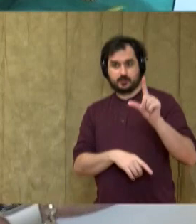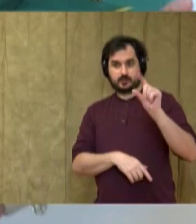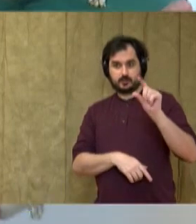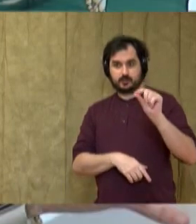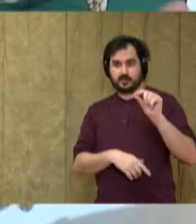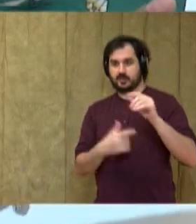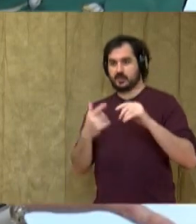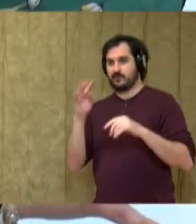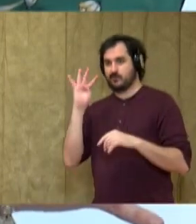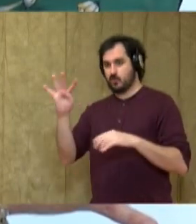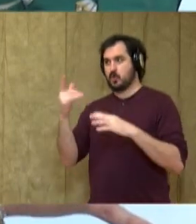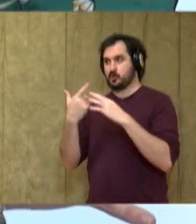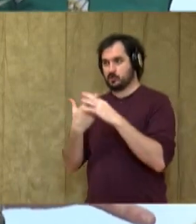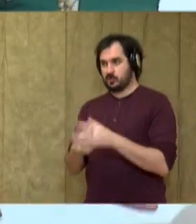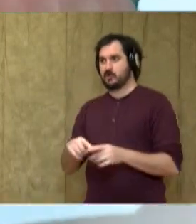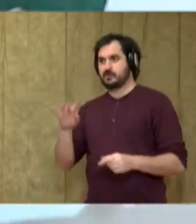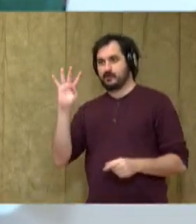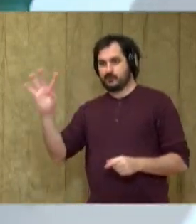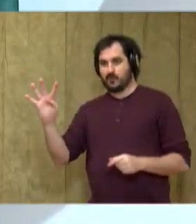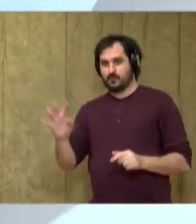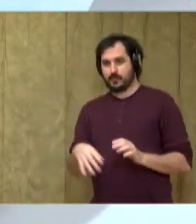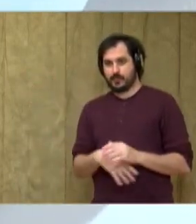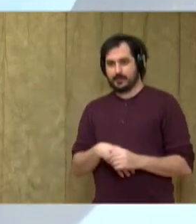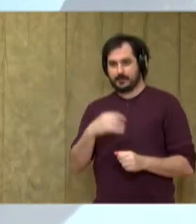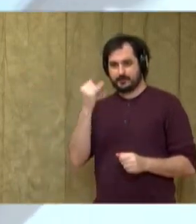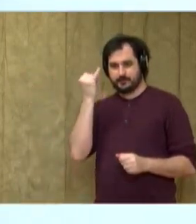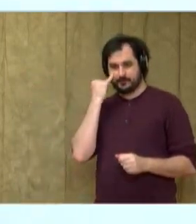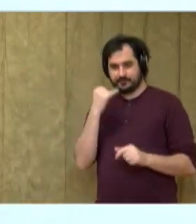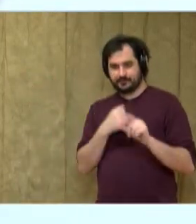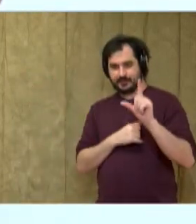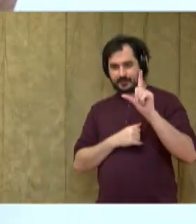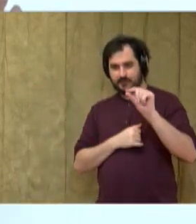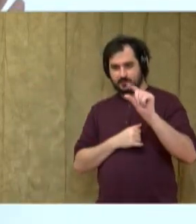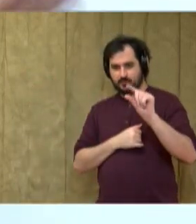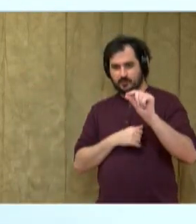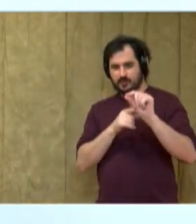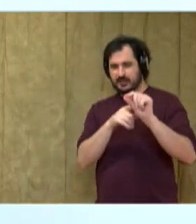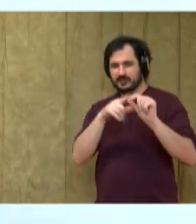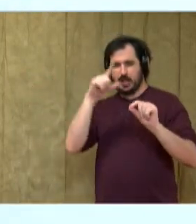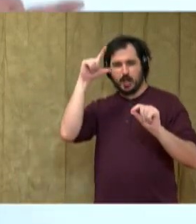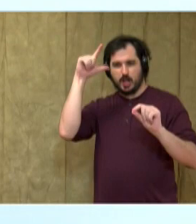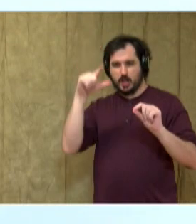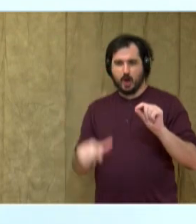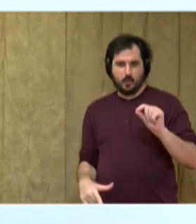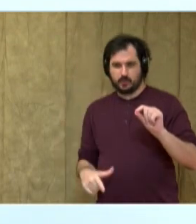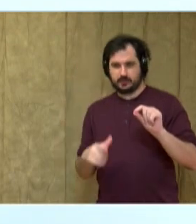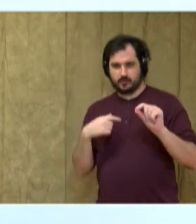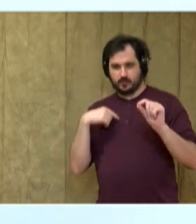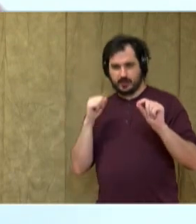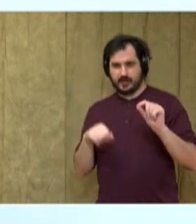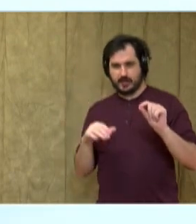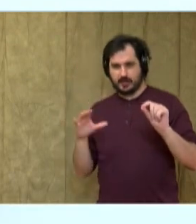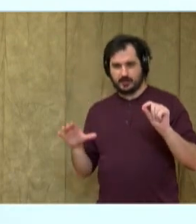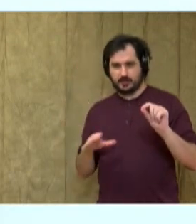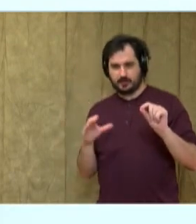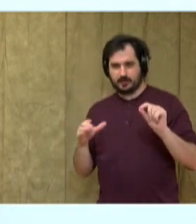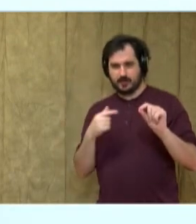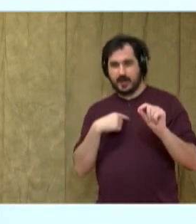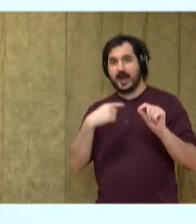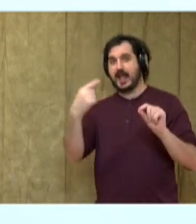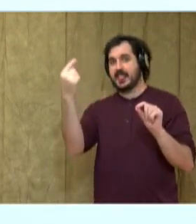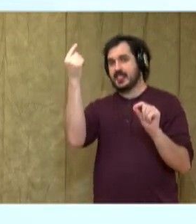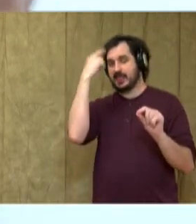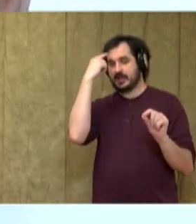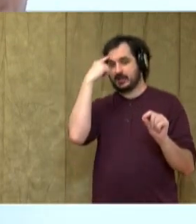4 starts at 4, right? So if 20 is the lowest we can go, because 20 times 1, I